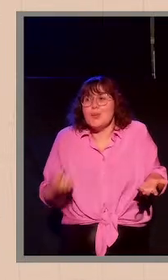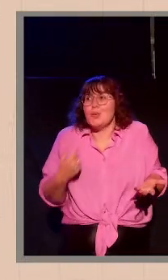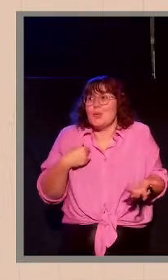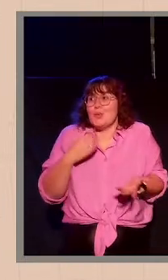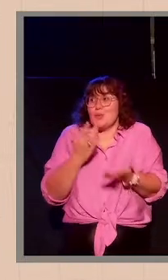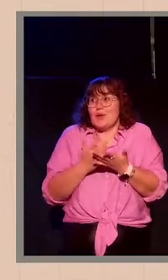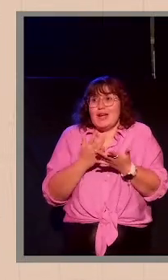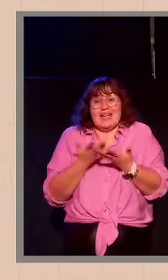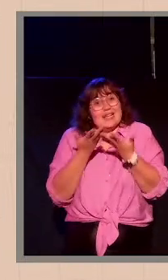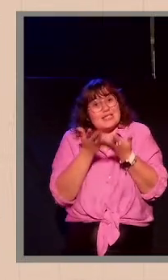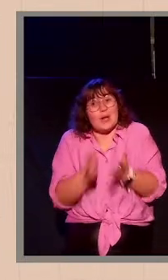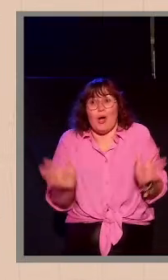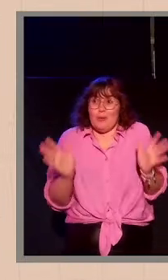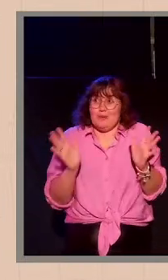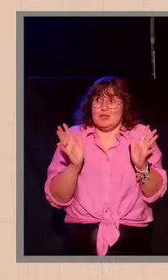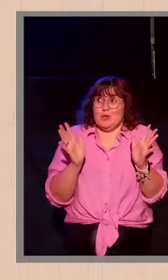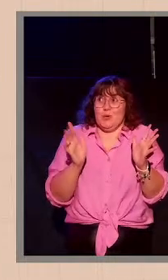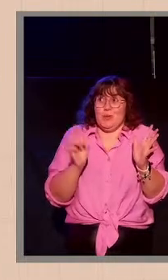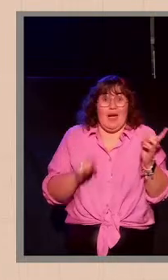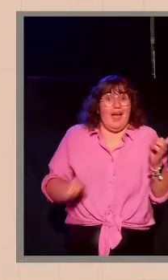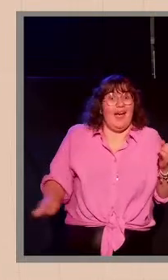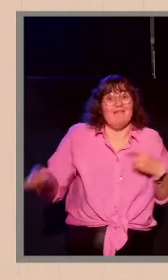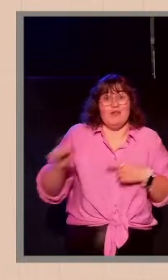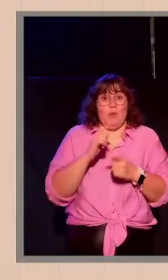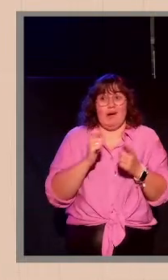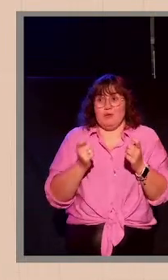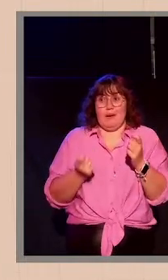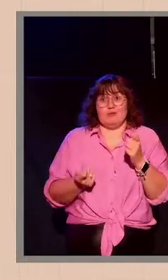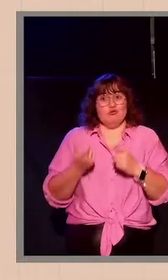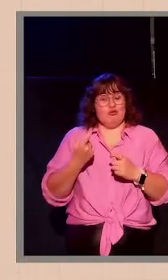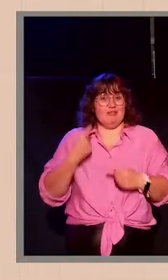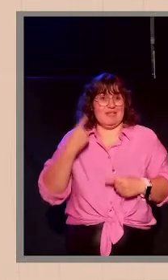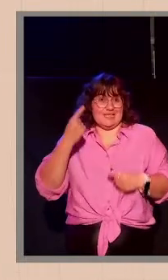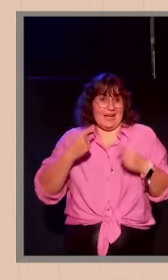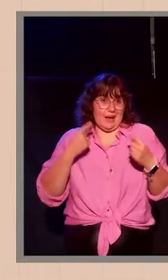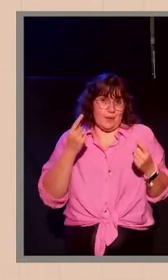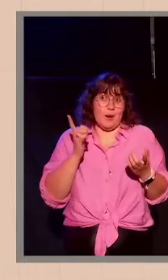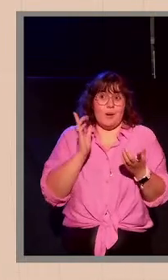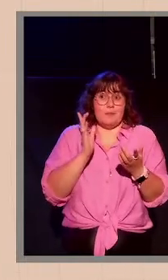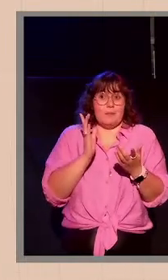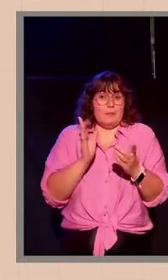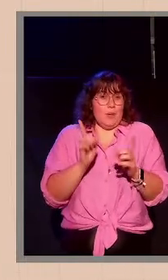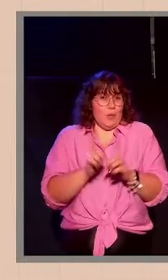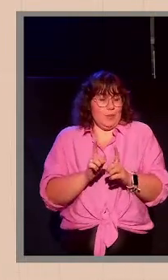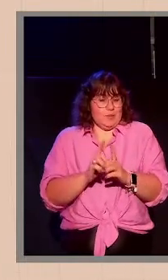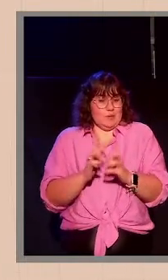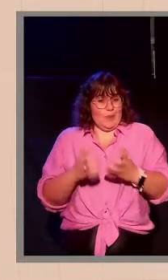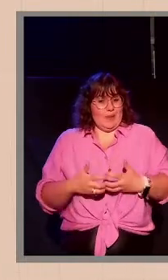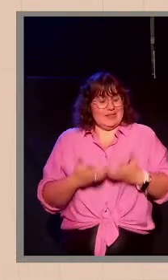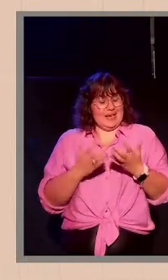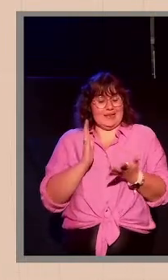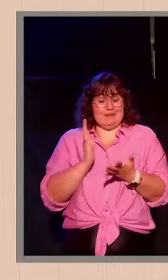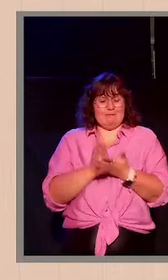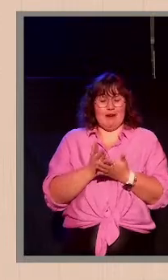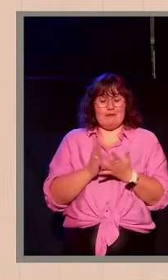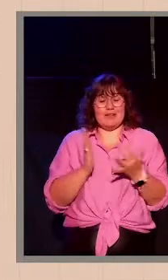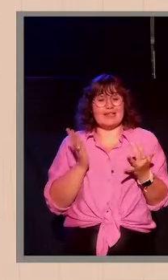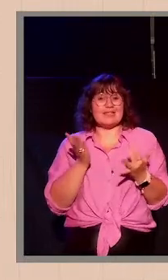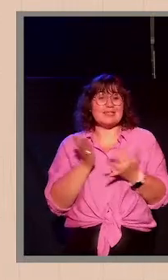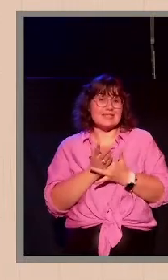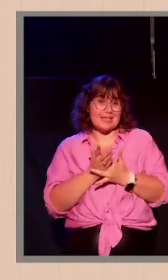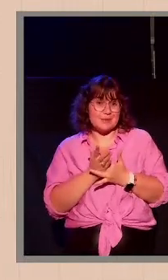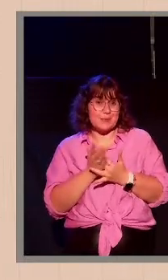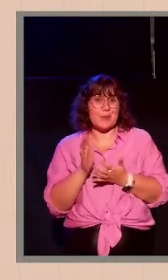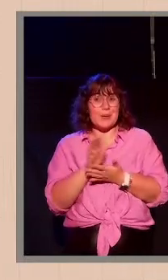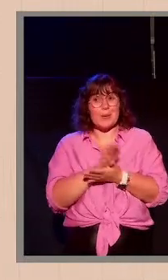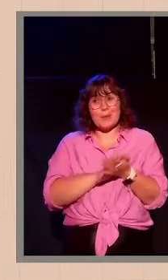it's open to pretty much everyone in terms of triggering stuff. But also the tech is very accessible in that